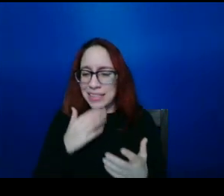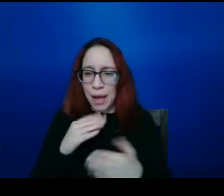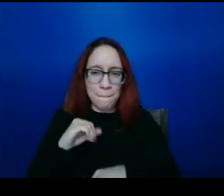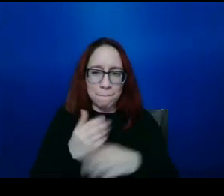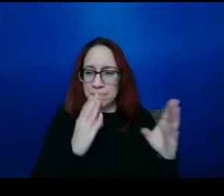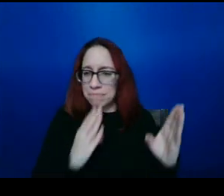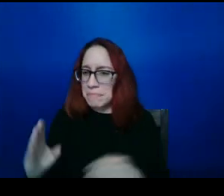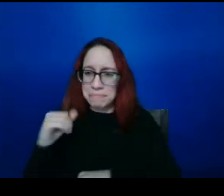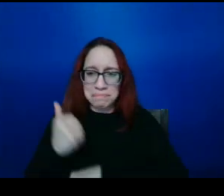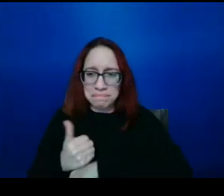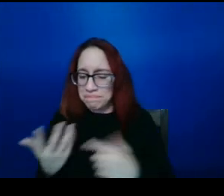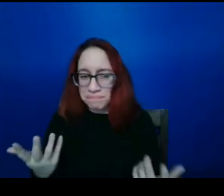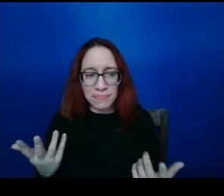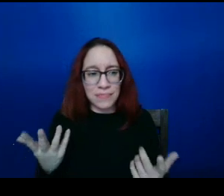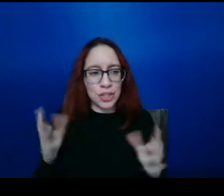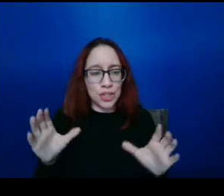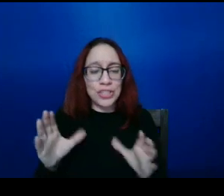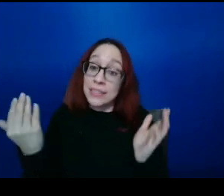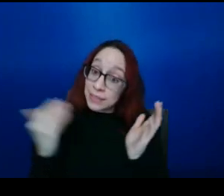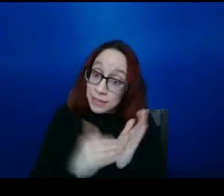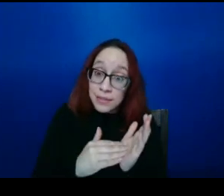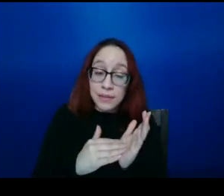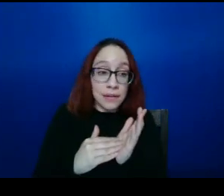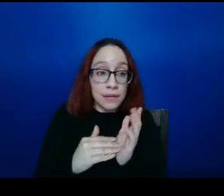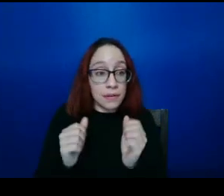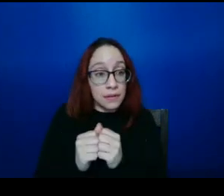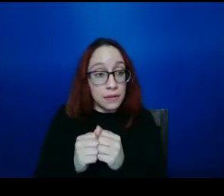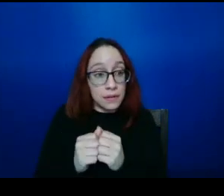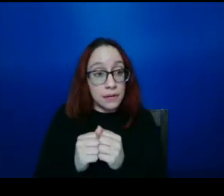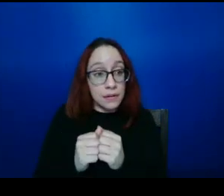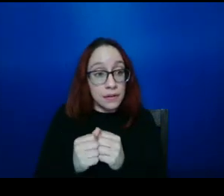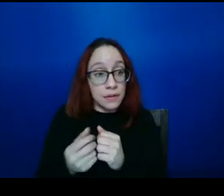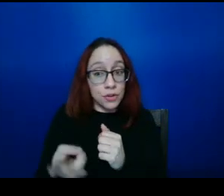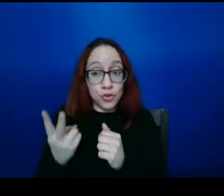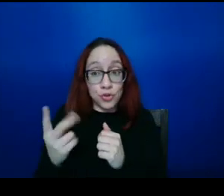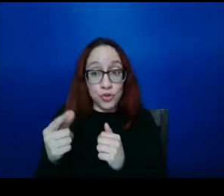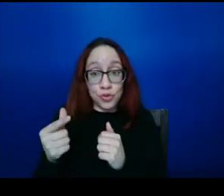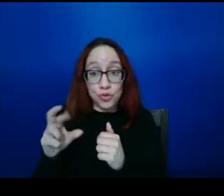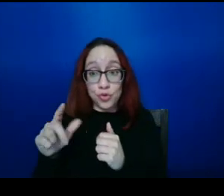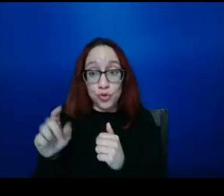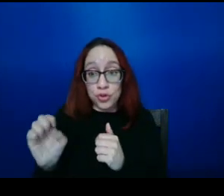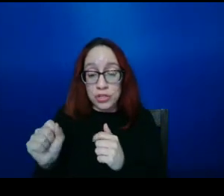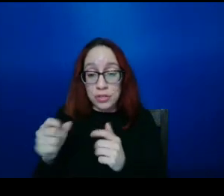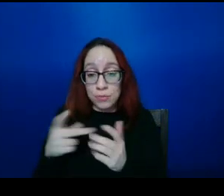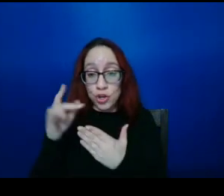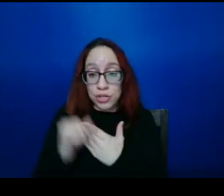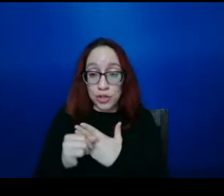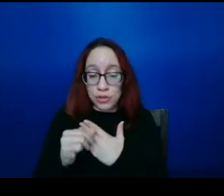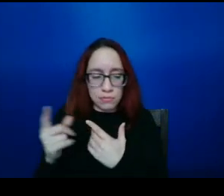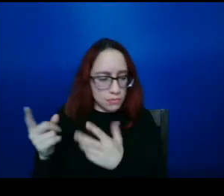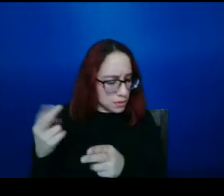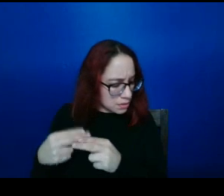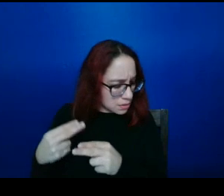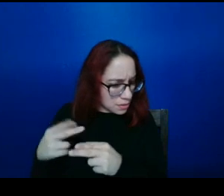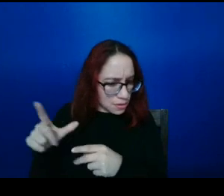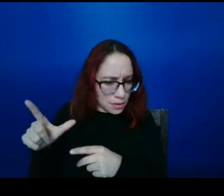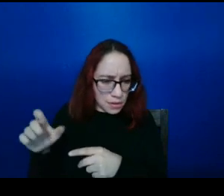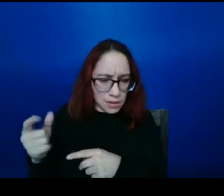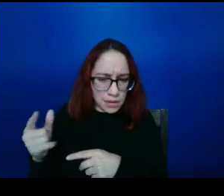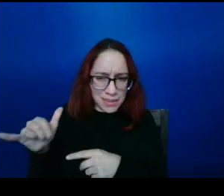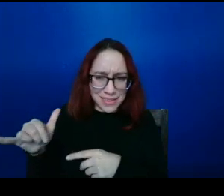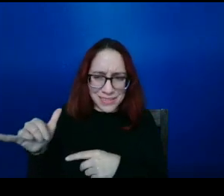out. And you're doing that again with the Two Georges project over there. What is that? Legacy